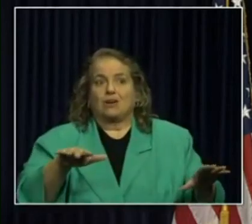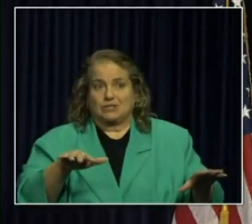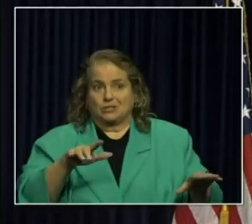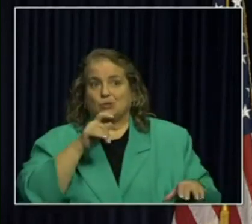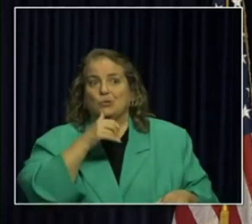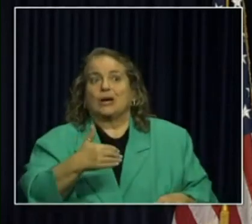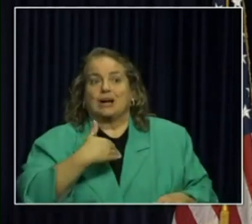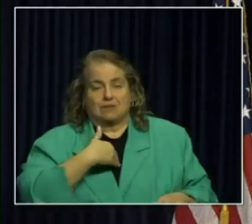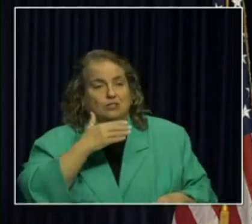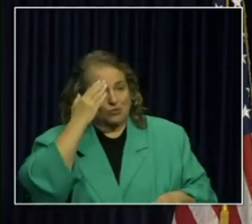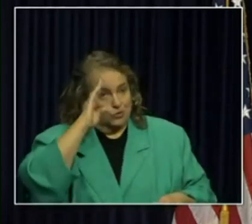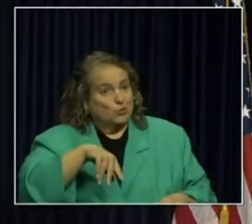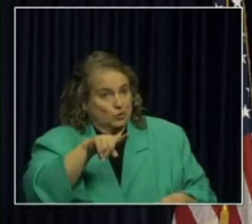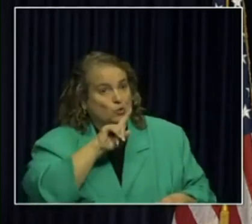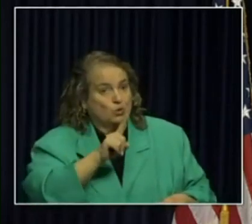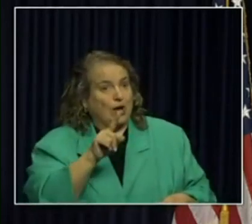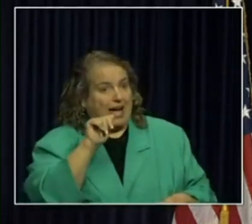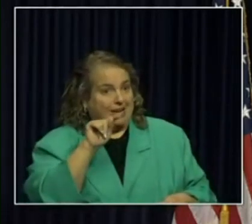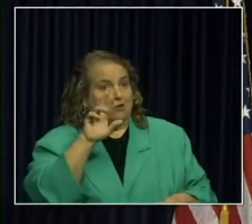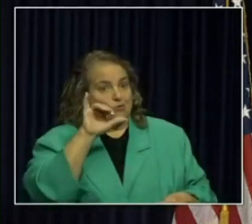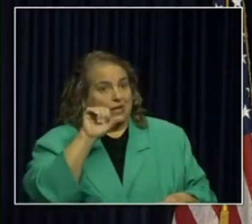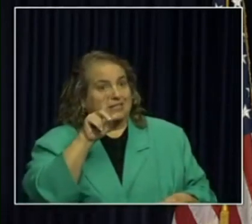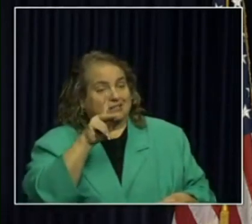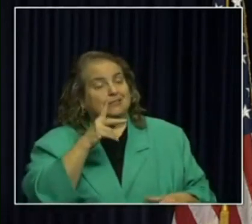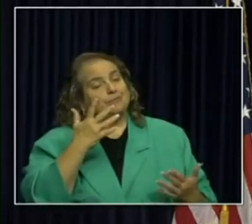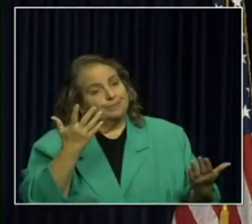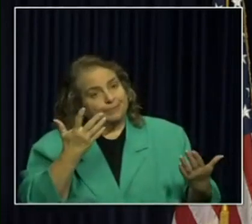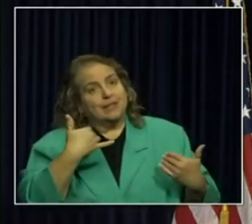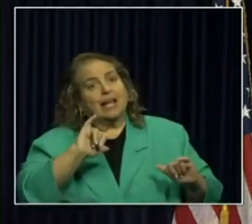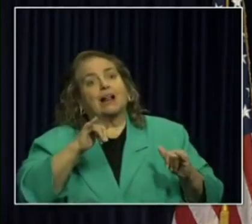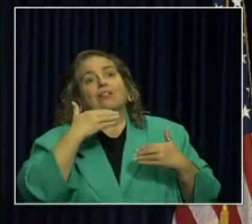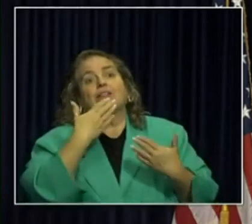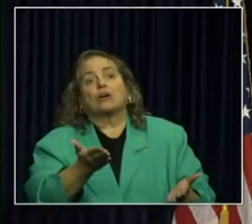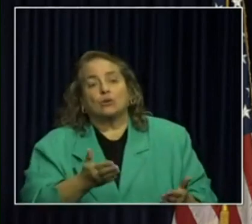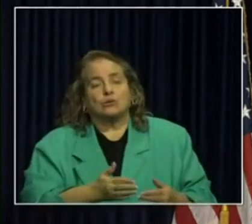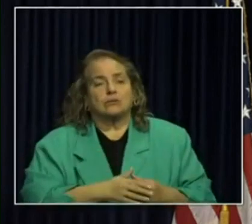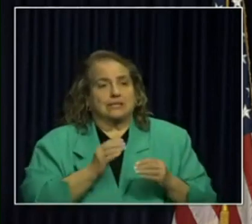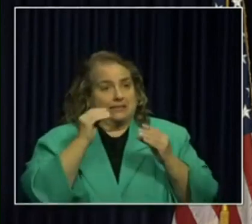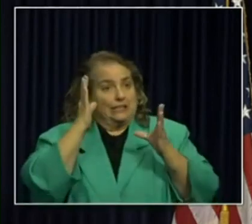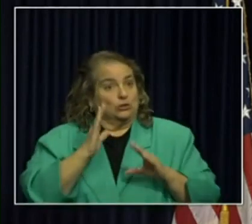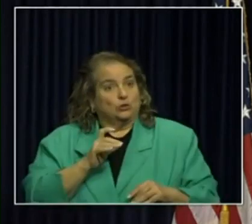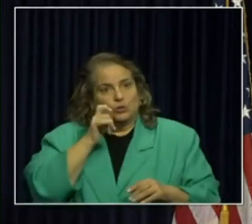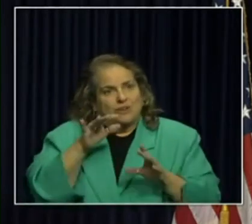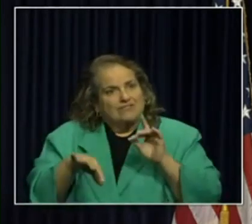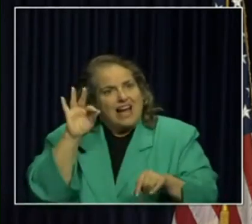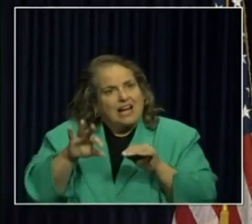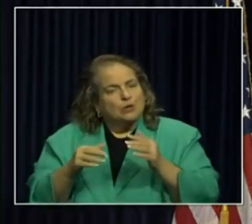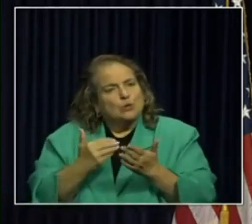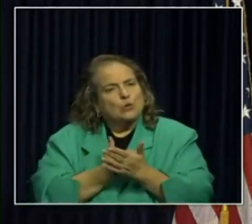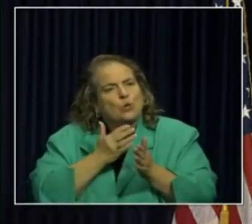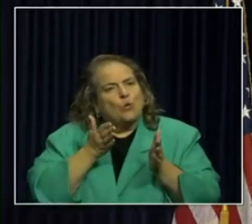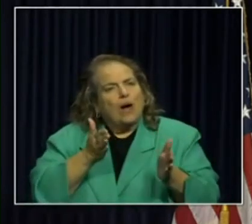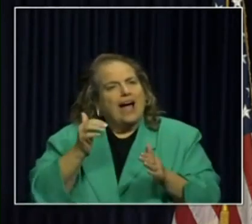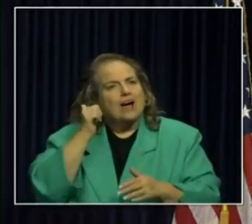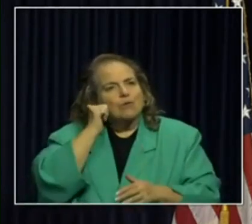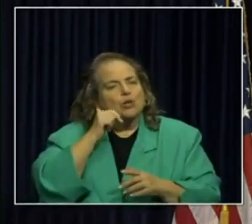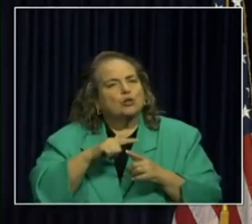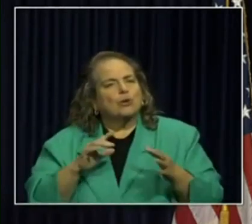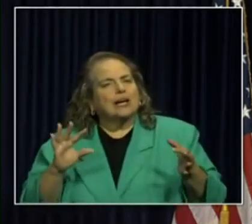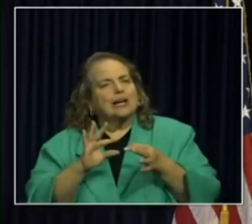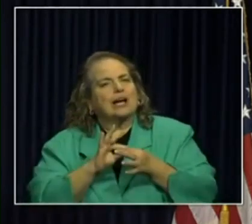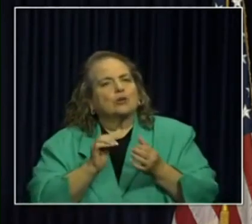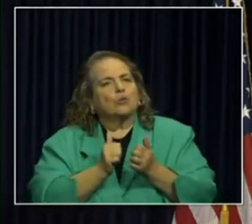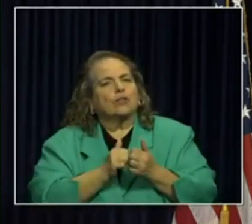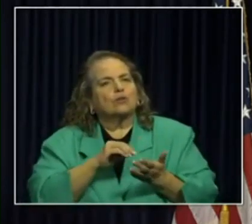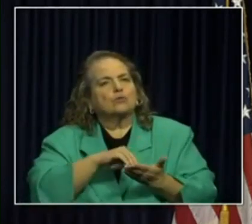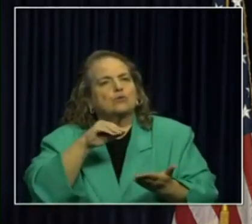for exposure. Thank you for what you are doing. I want to thank the teachers who are finding new ways every day to connect with their students. And I want to thank the